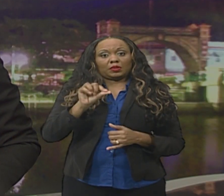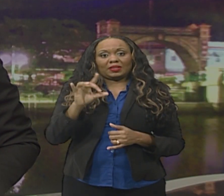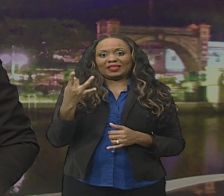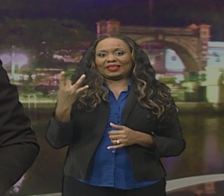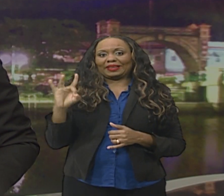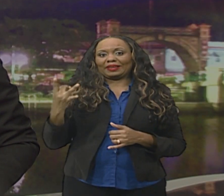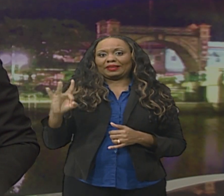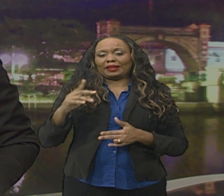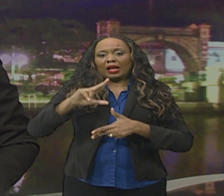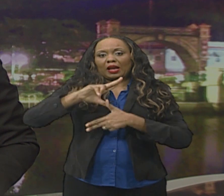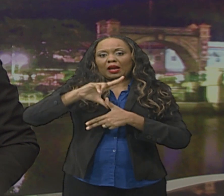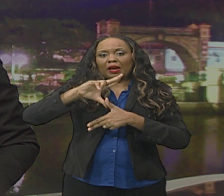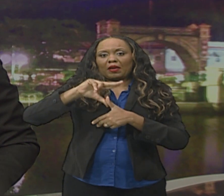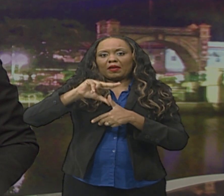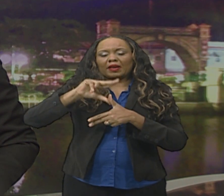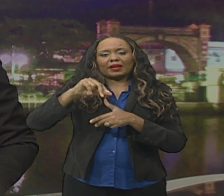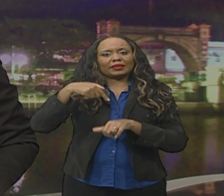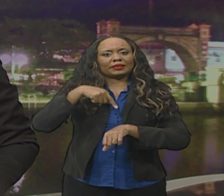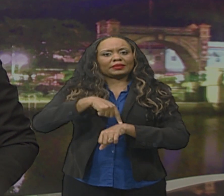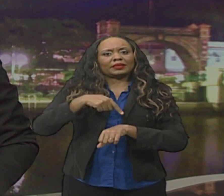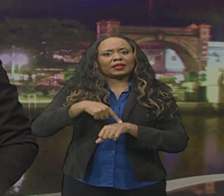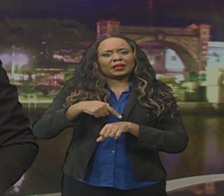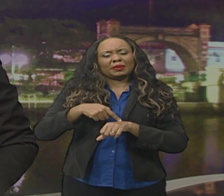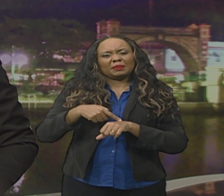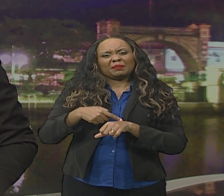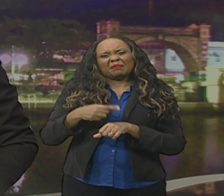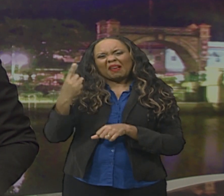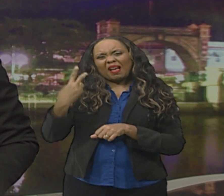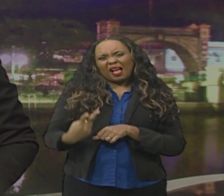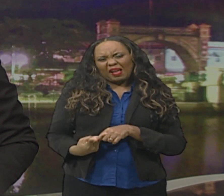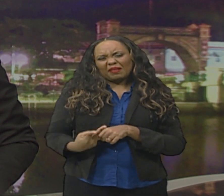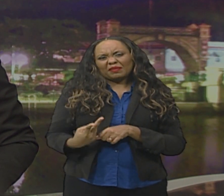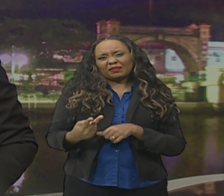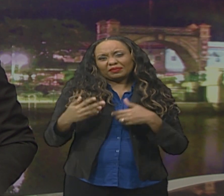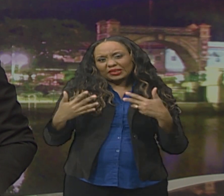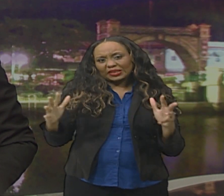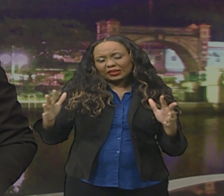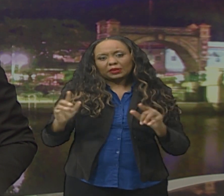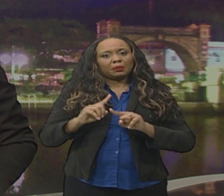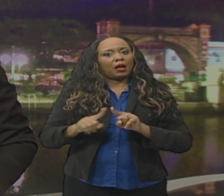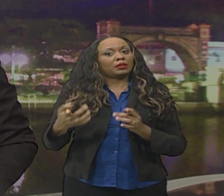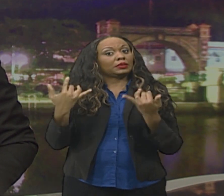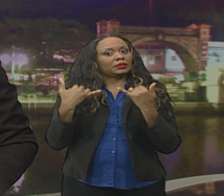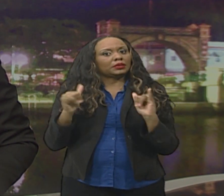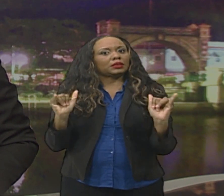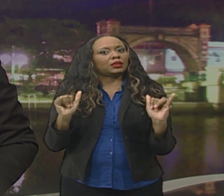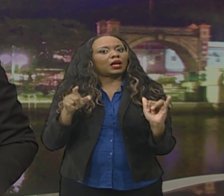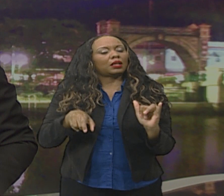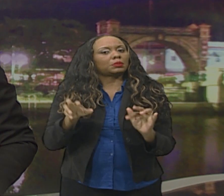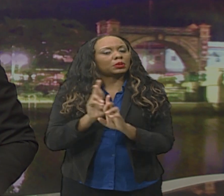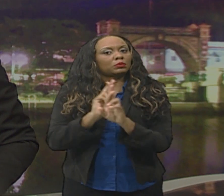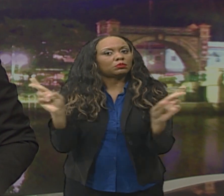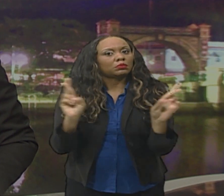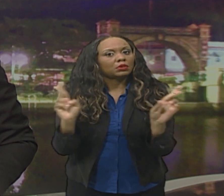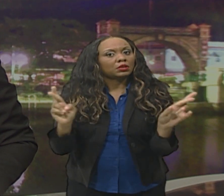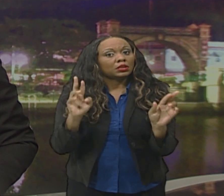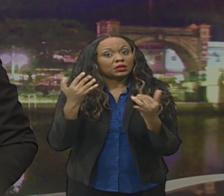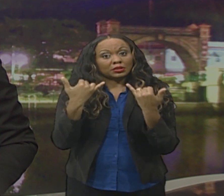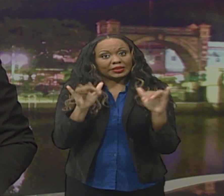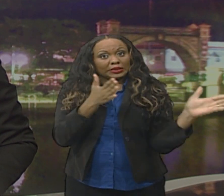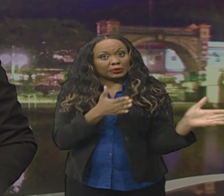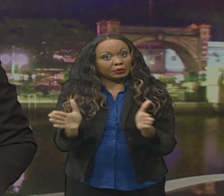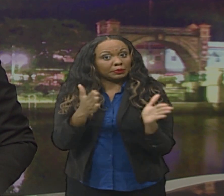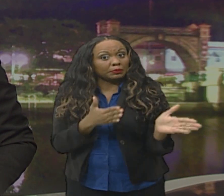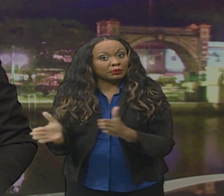Atlantic hurricane season is now about halfway without any major activity, Barbadians are being advised to still be prepared. This advice